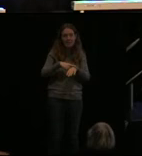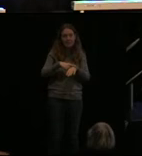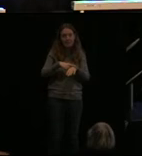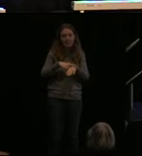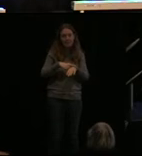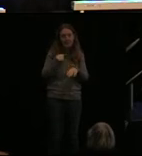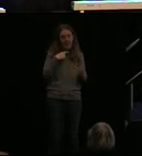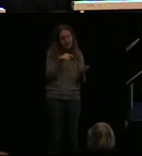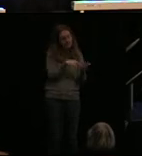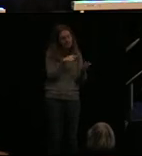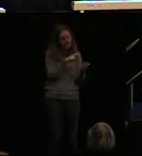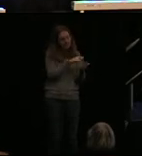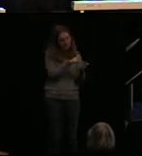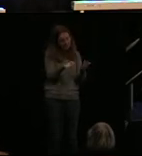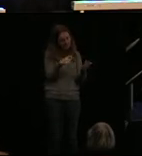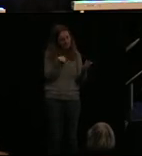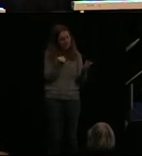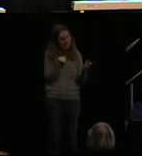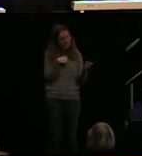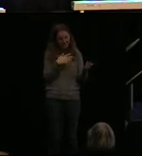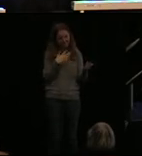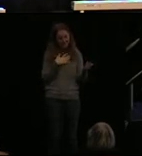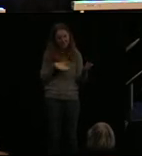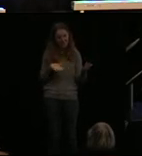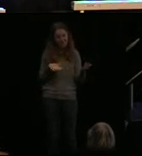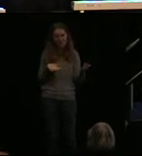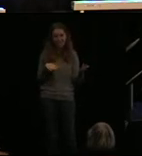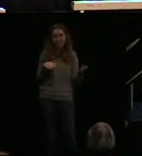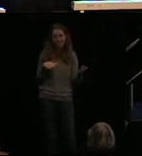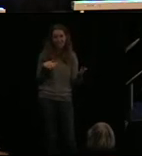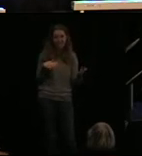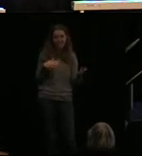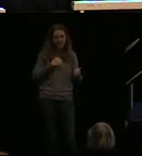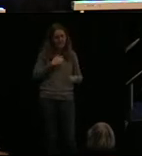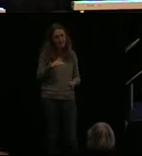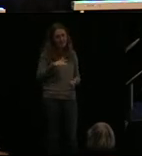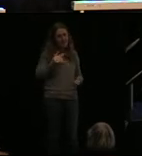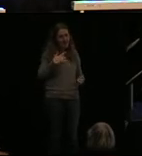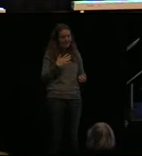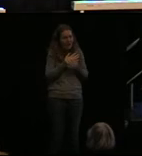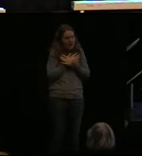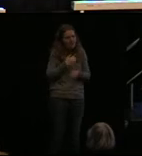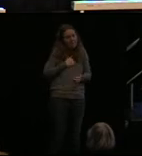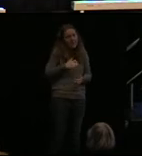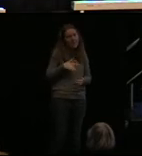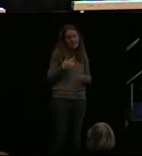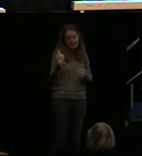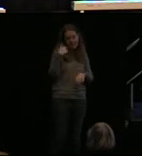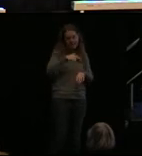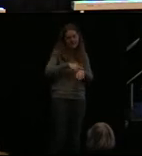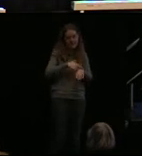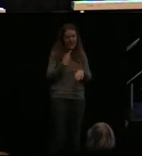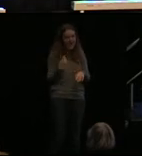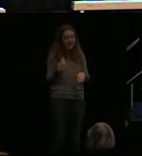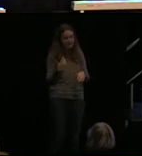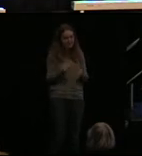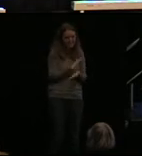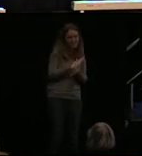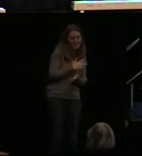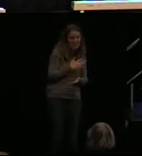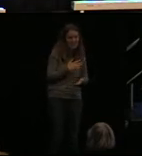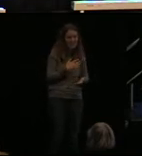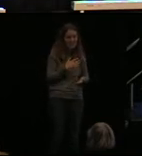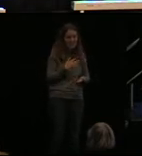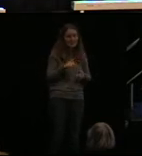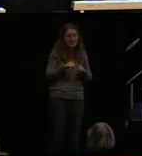that verse. It seemed undesirable to me. I was living a life that I loved and enjoyed, a bit reckless, but what a